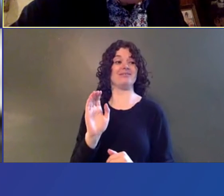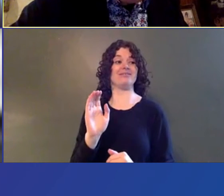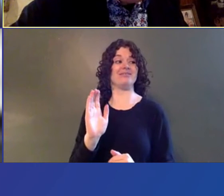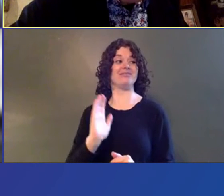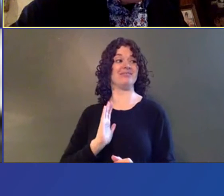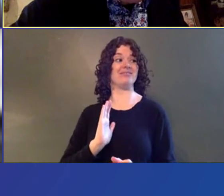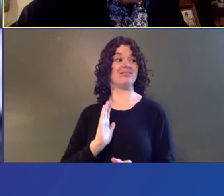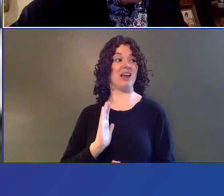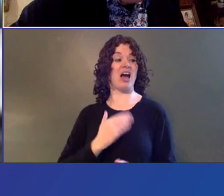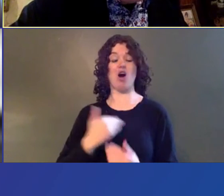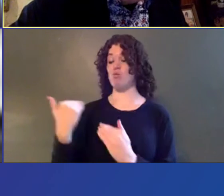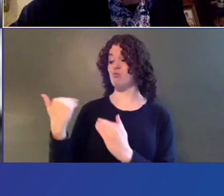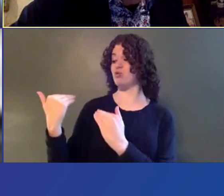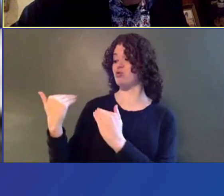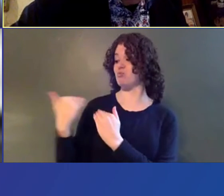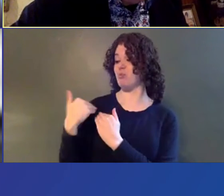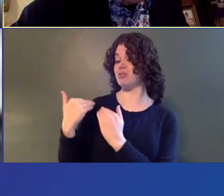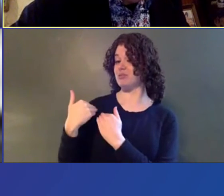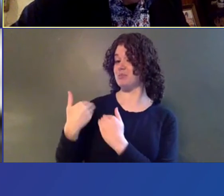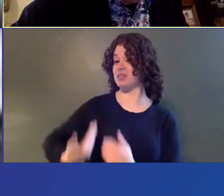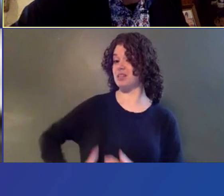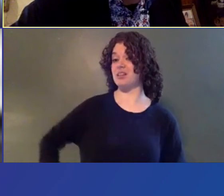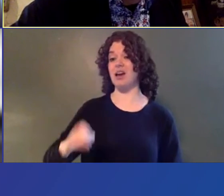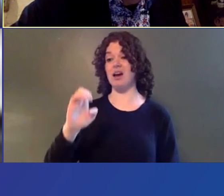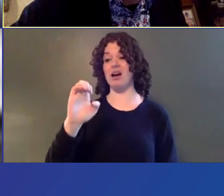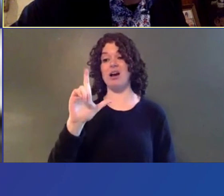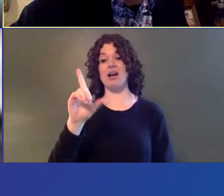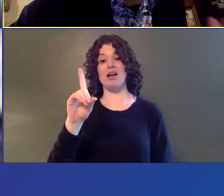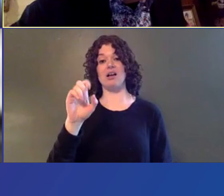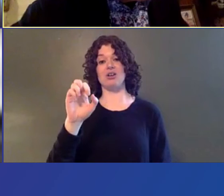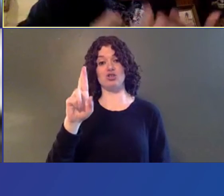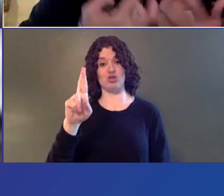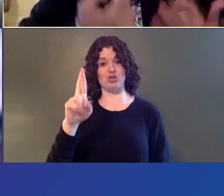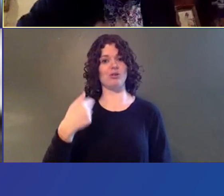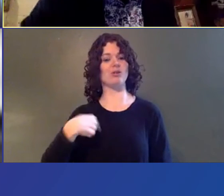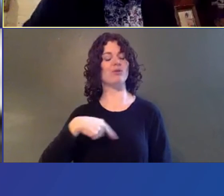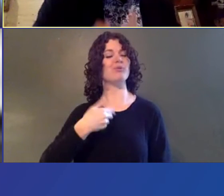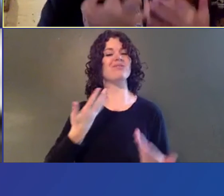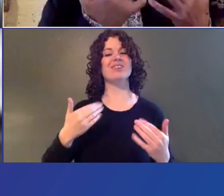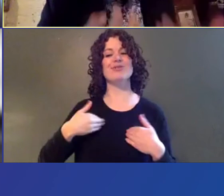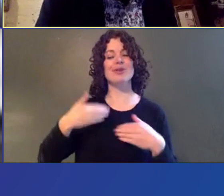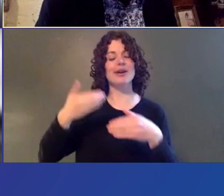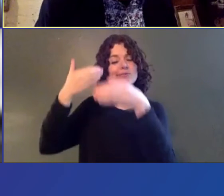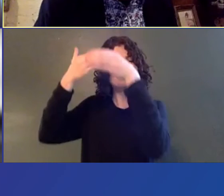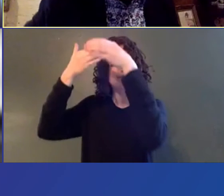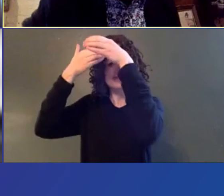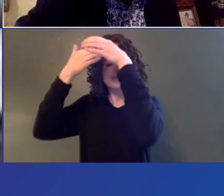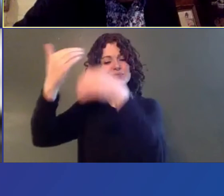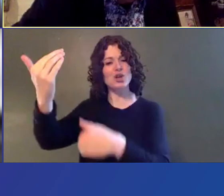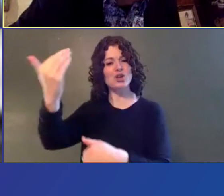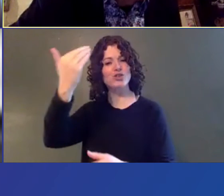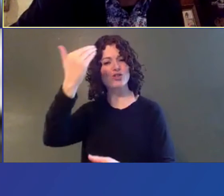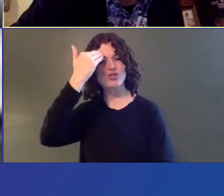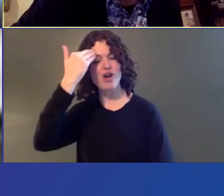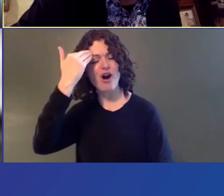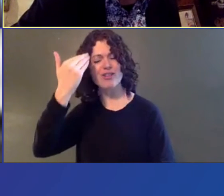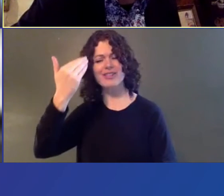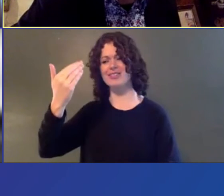impart the knowledge, impart the blood flow,